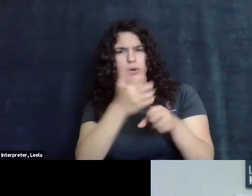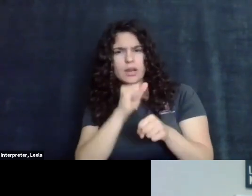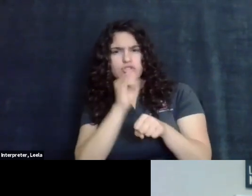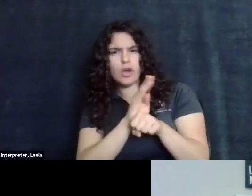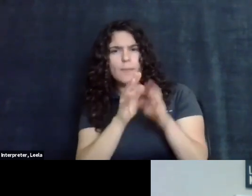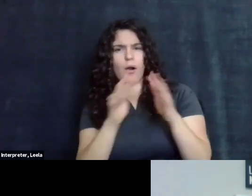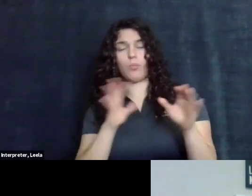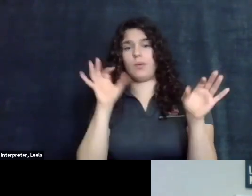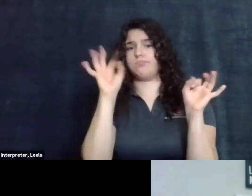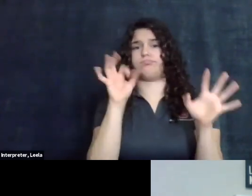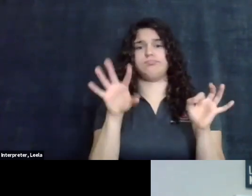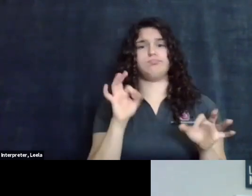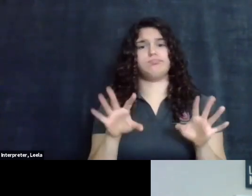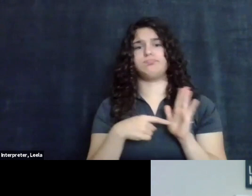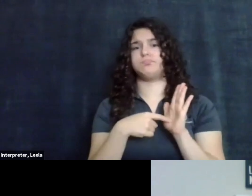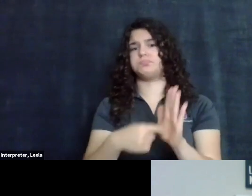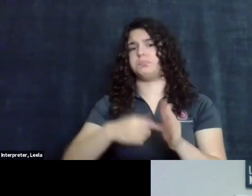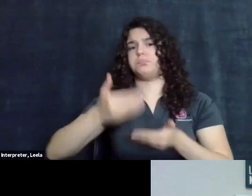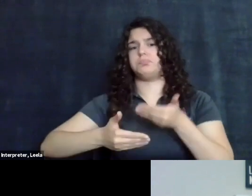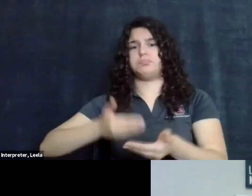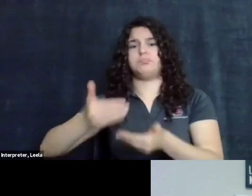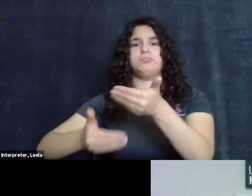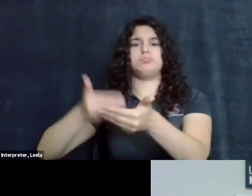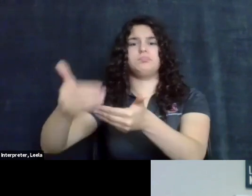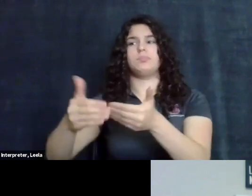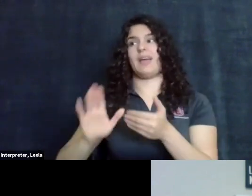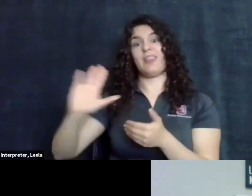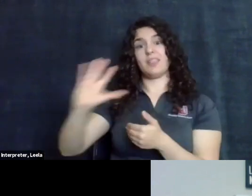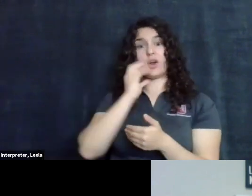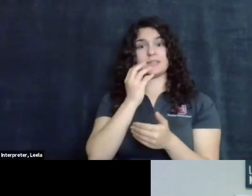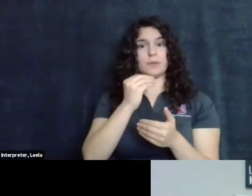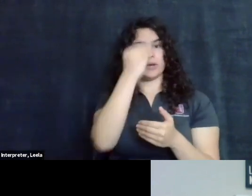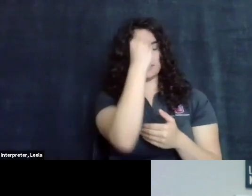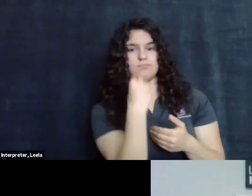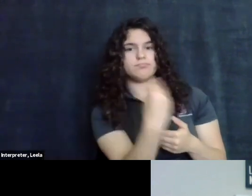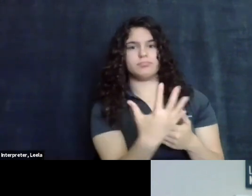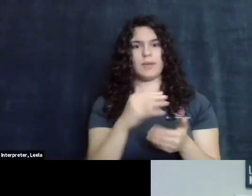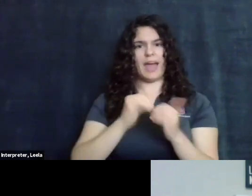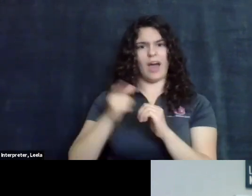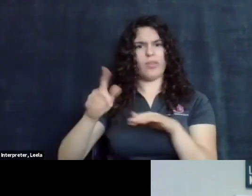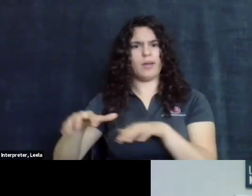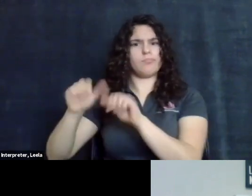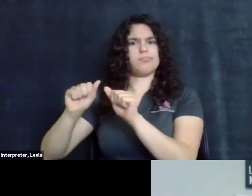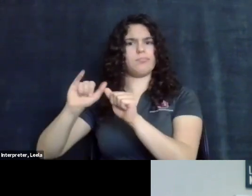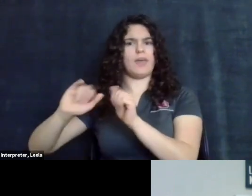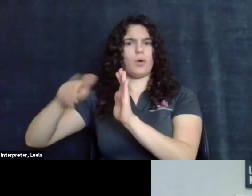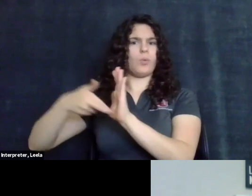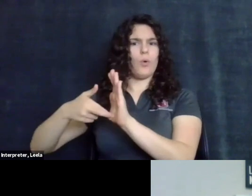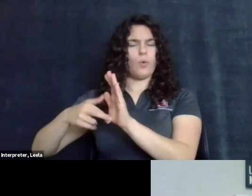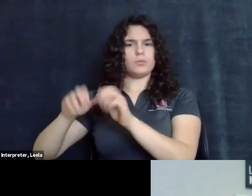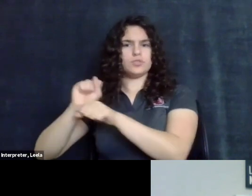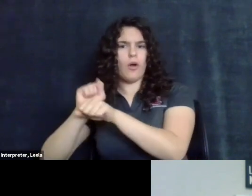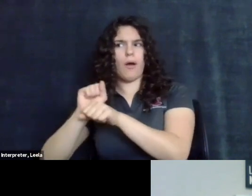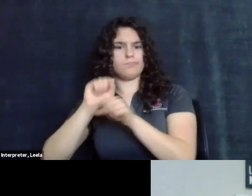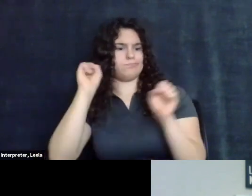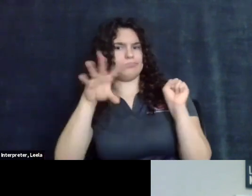you a roadmap or give you just experience on what they've gone through and how they've gotten to the position that they are in. And then not just that,